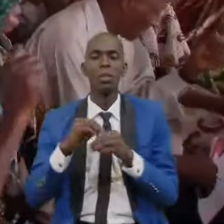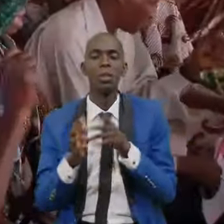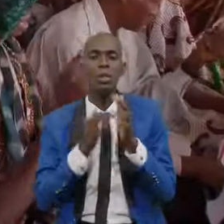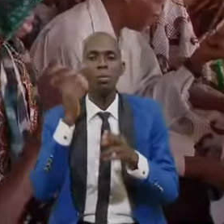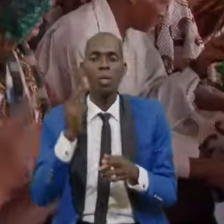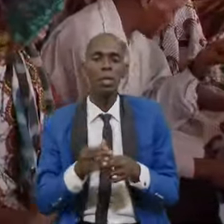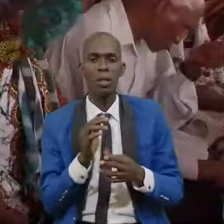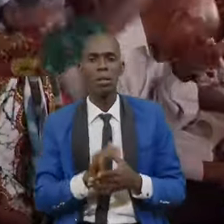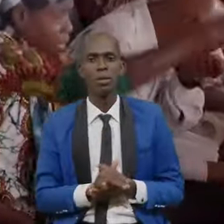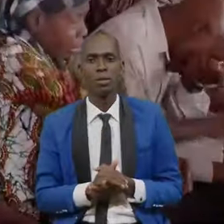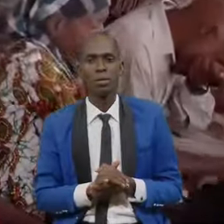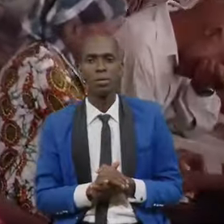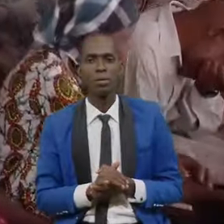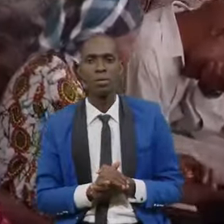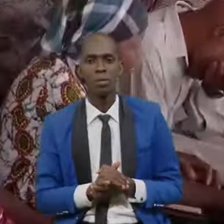name.